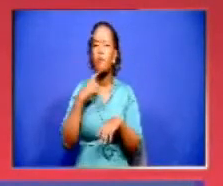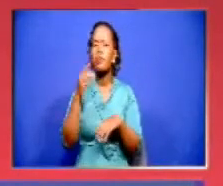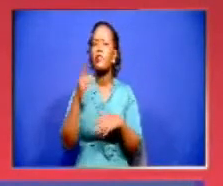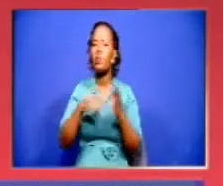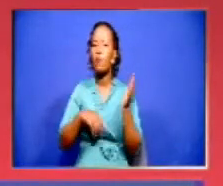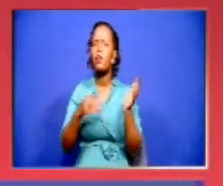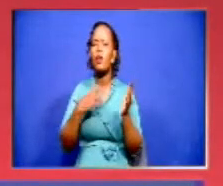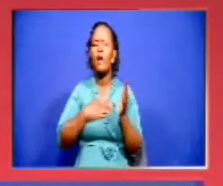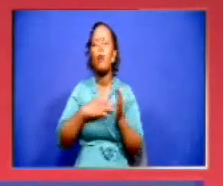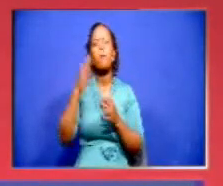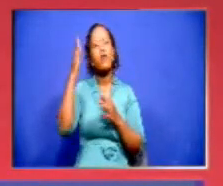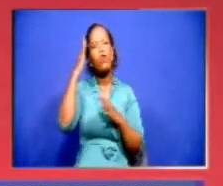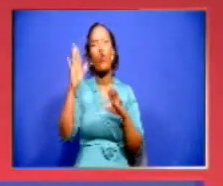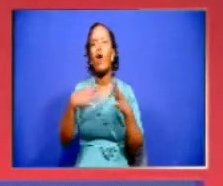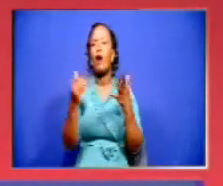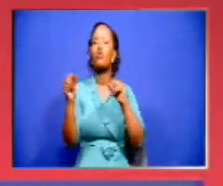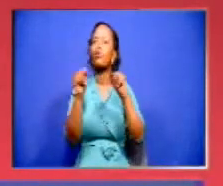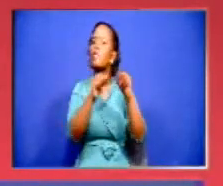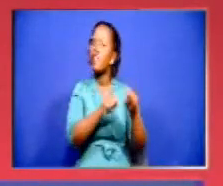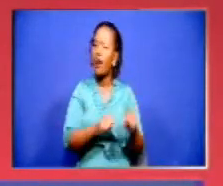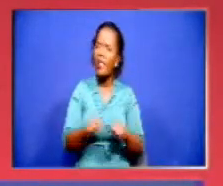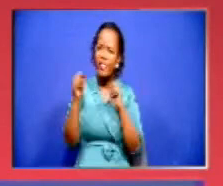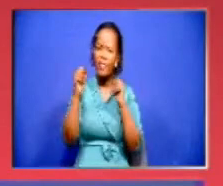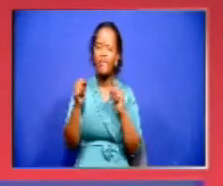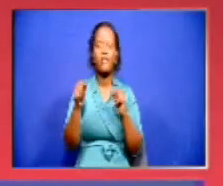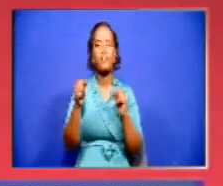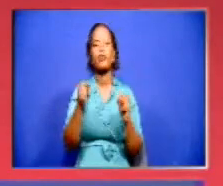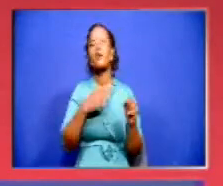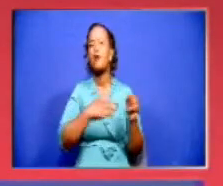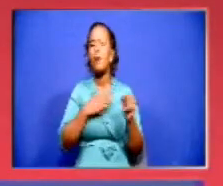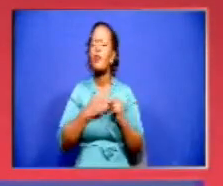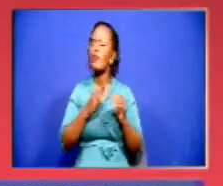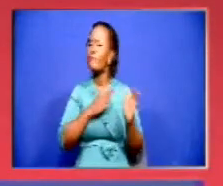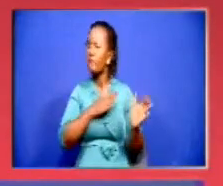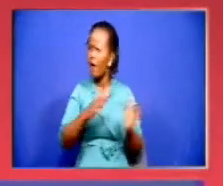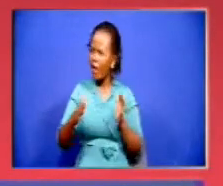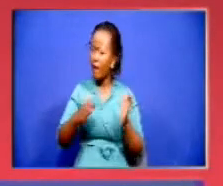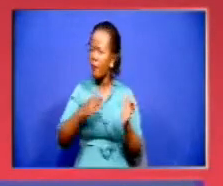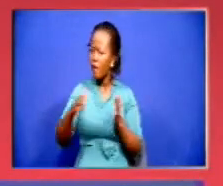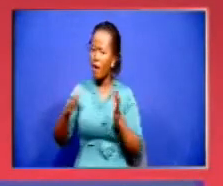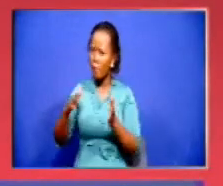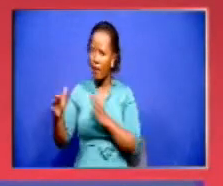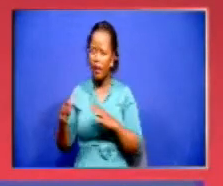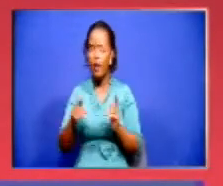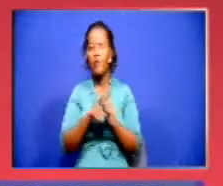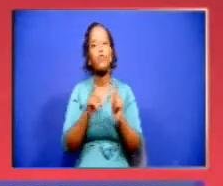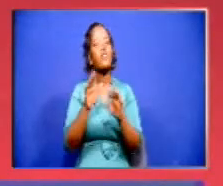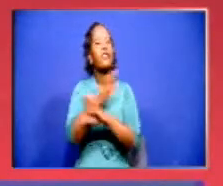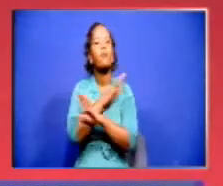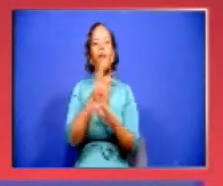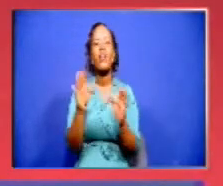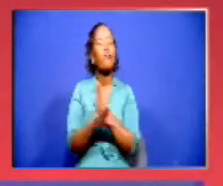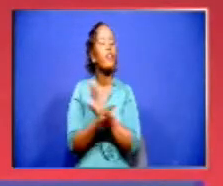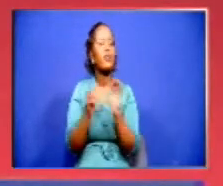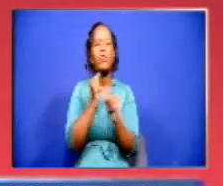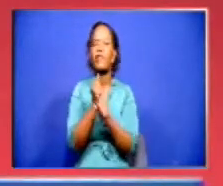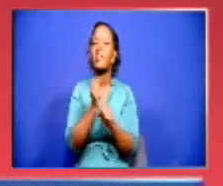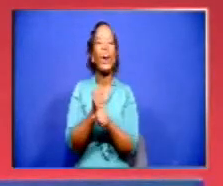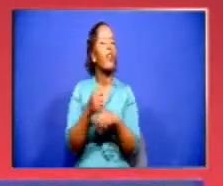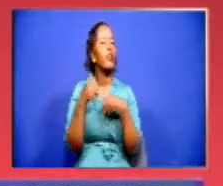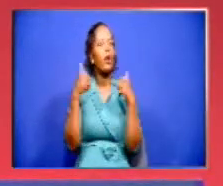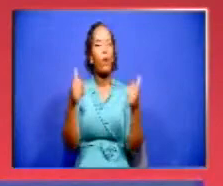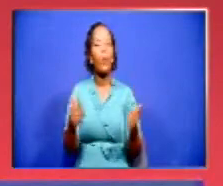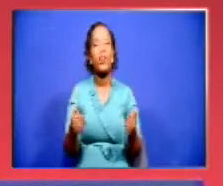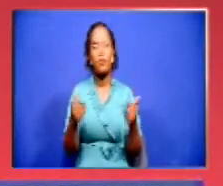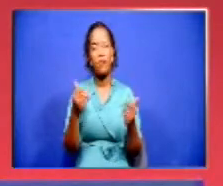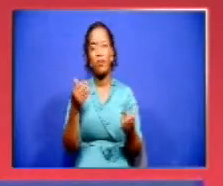person. I am a very timeous person. I get things done and on the dot. This may